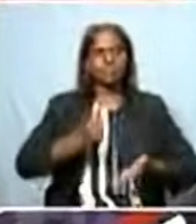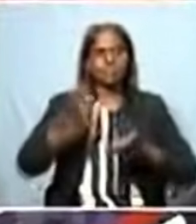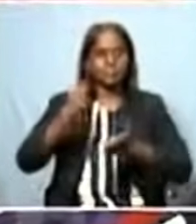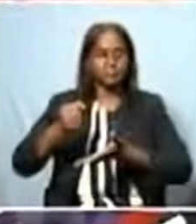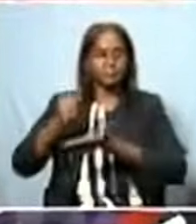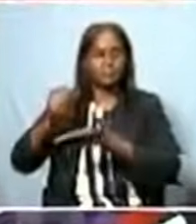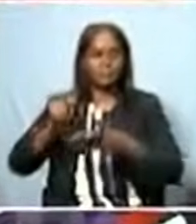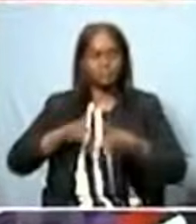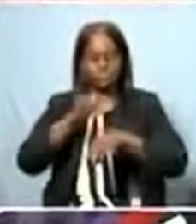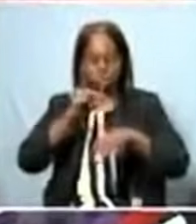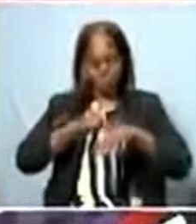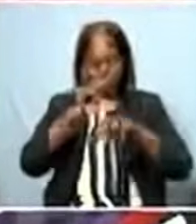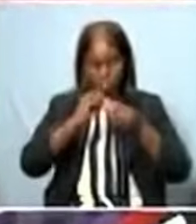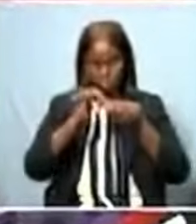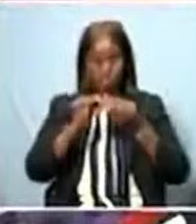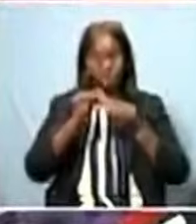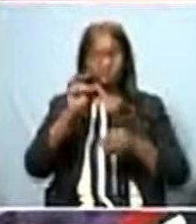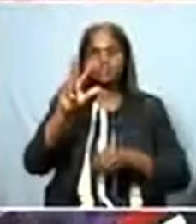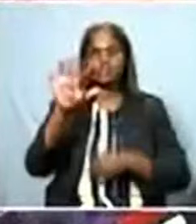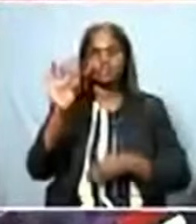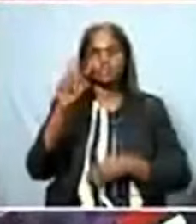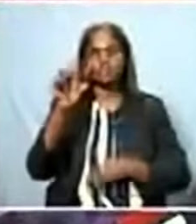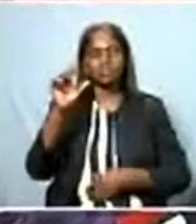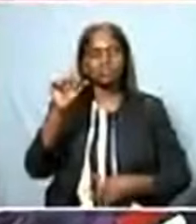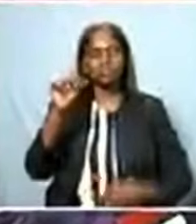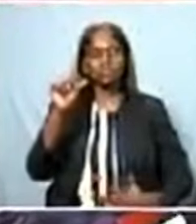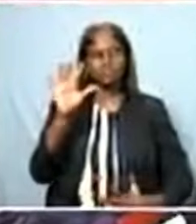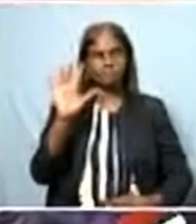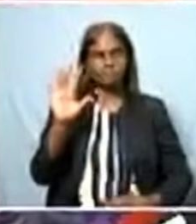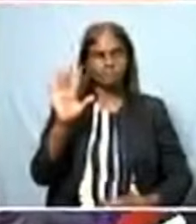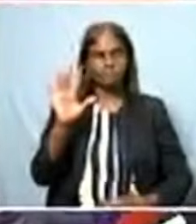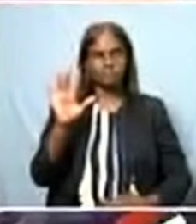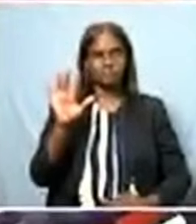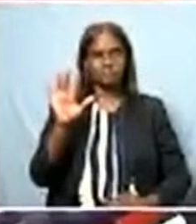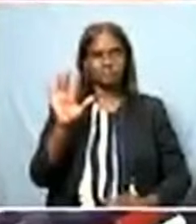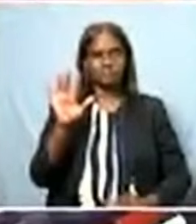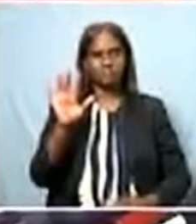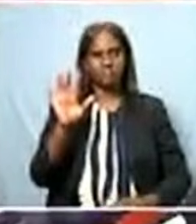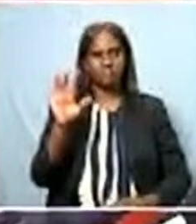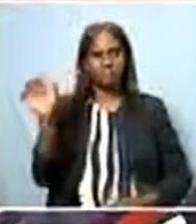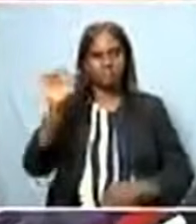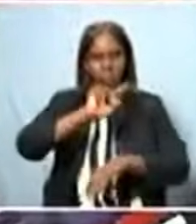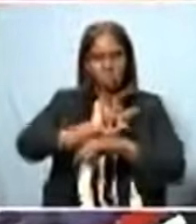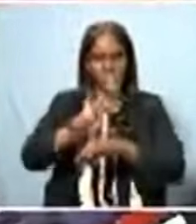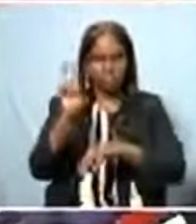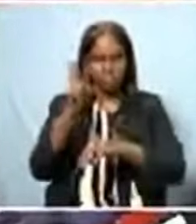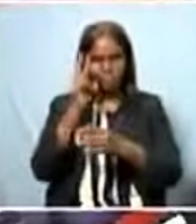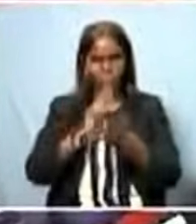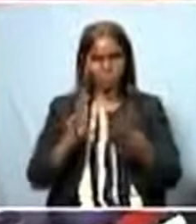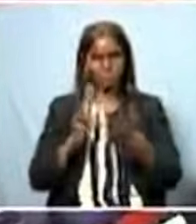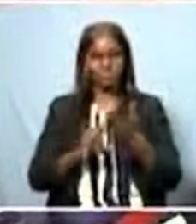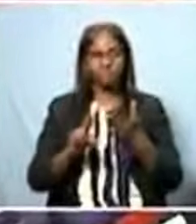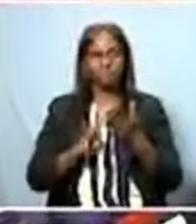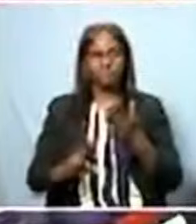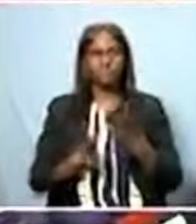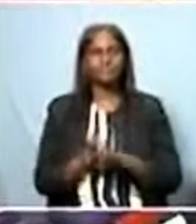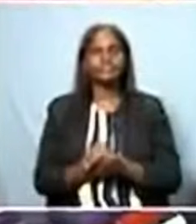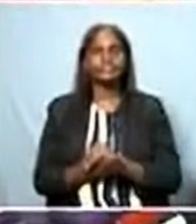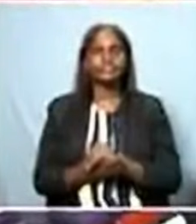Bill, National Assembly Bill number 39 of 2025. Day for second reading.